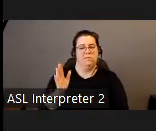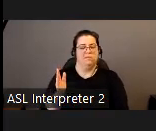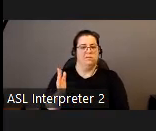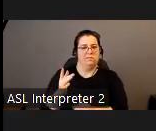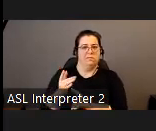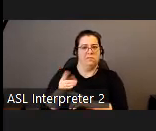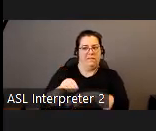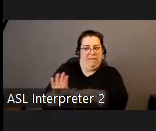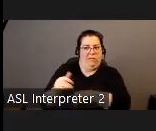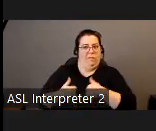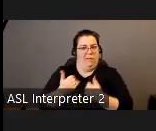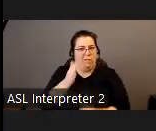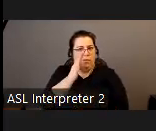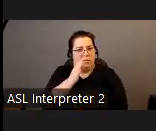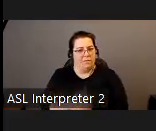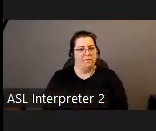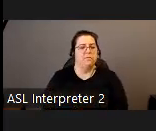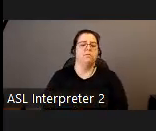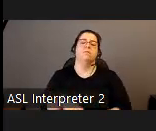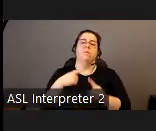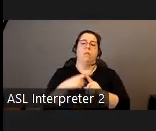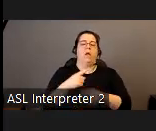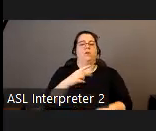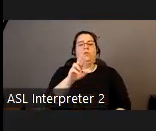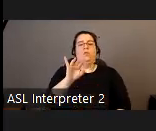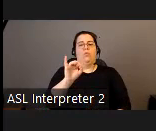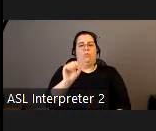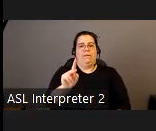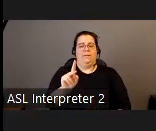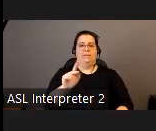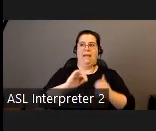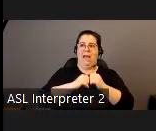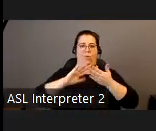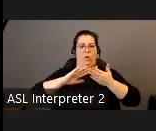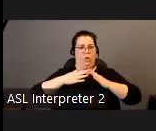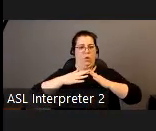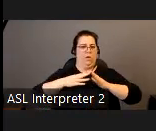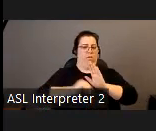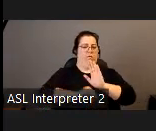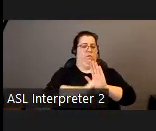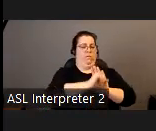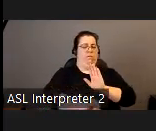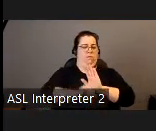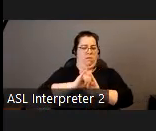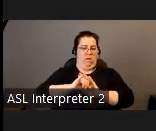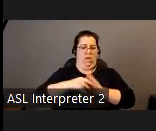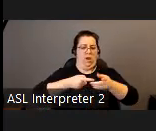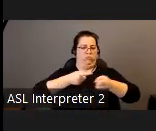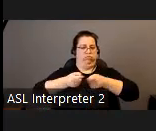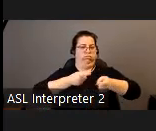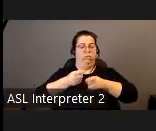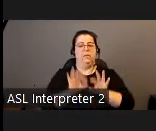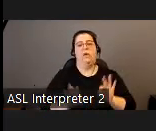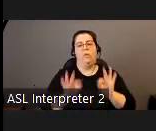And we have to learn to manage risk as a community. So teach everyone, and learning to manage risk as a community is an important